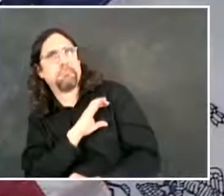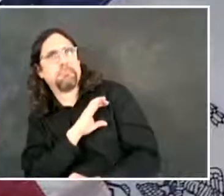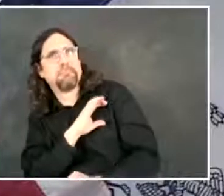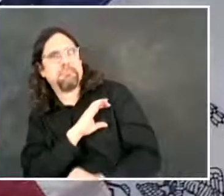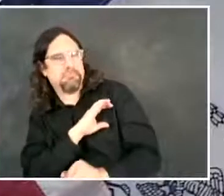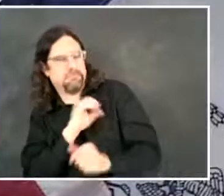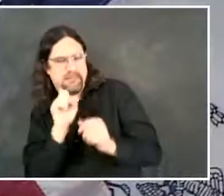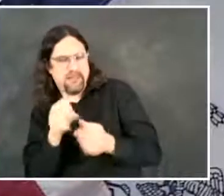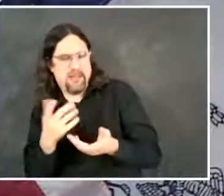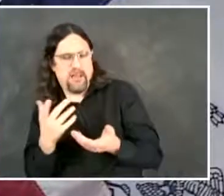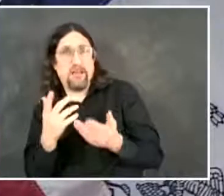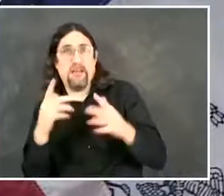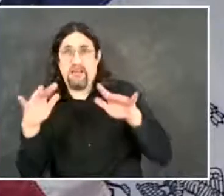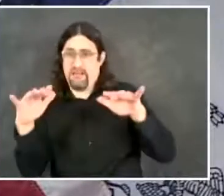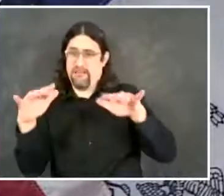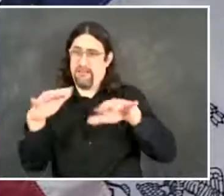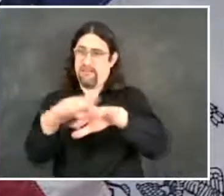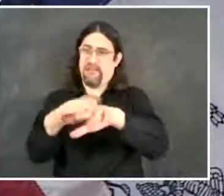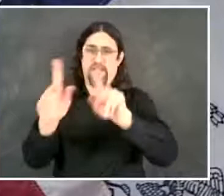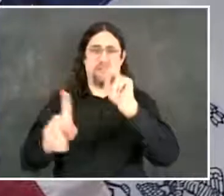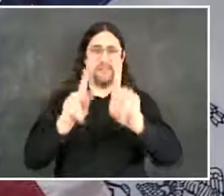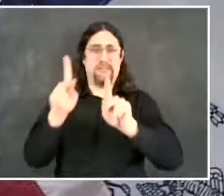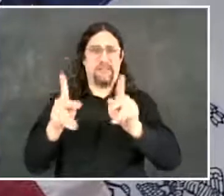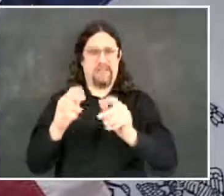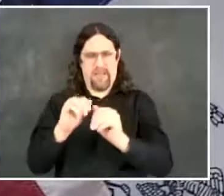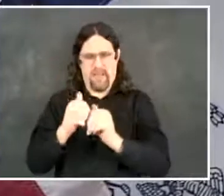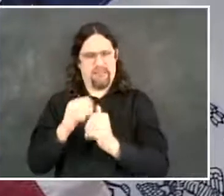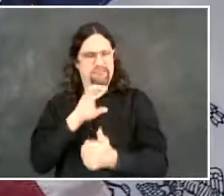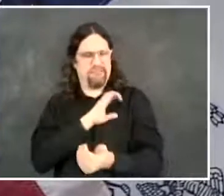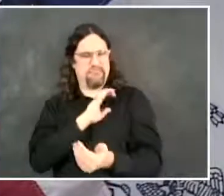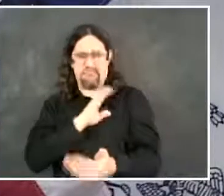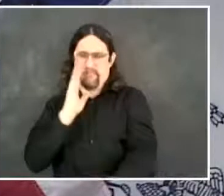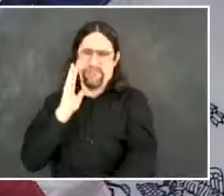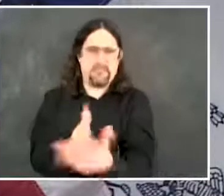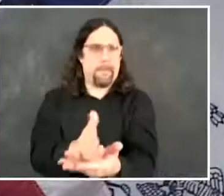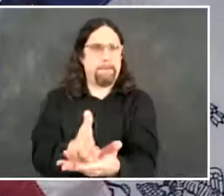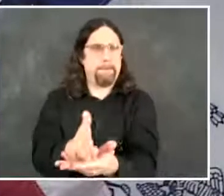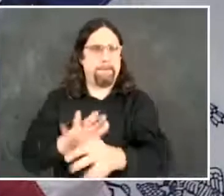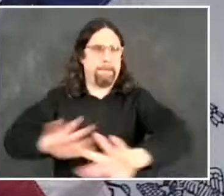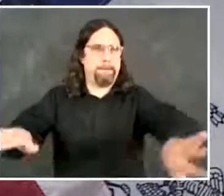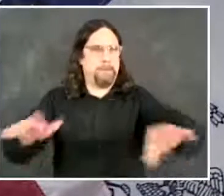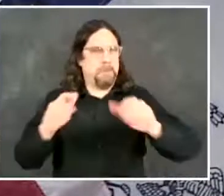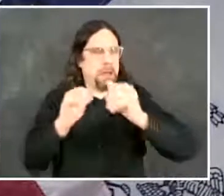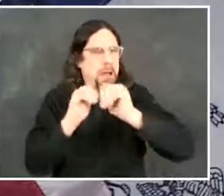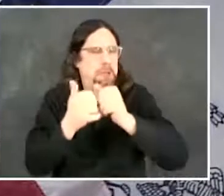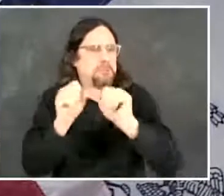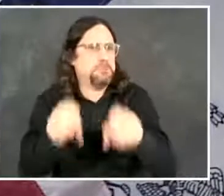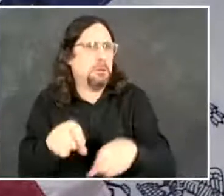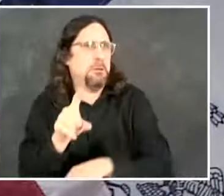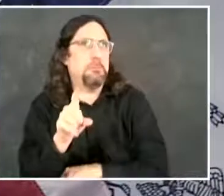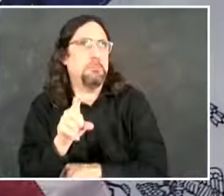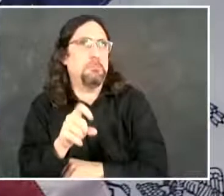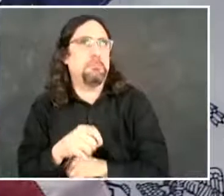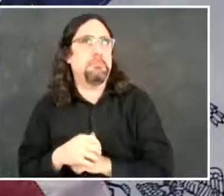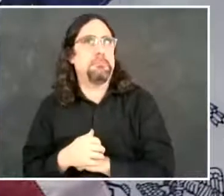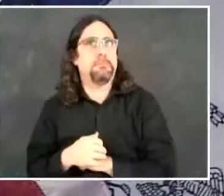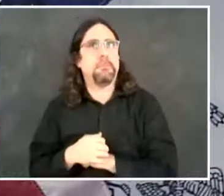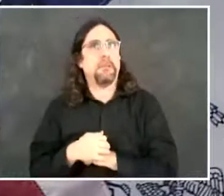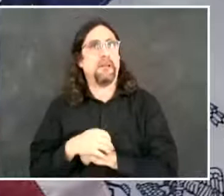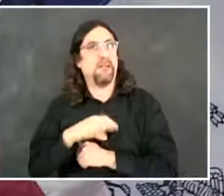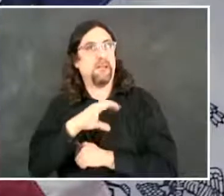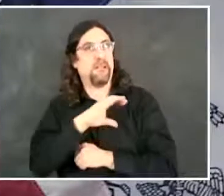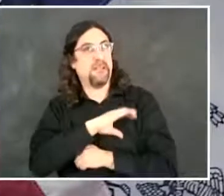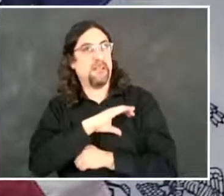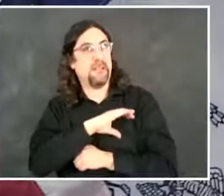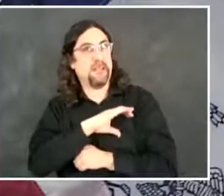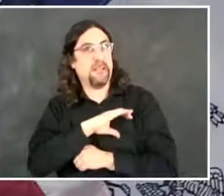kept would avoid conflict with the Orthodox Jewish community, especially on Shabbos? As you know, people